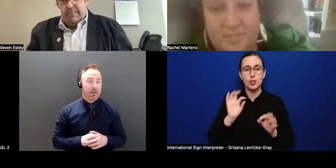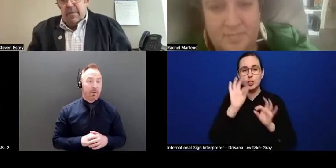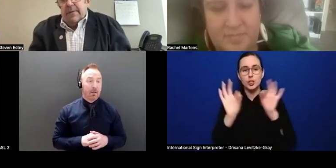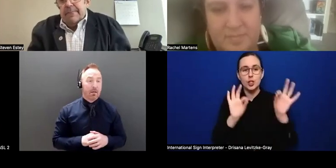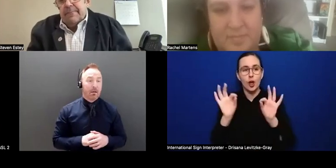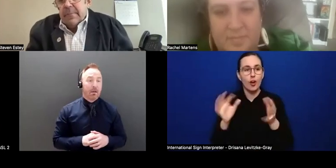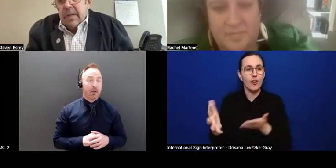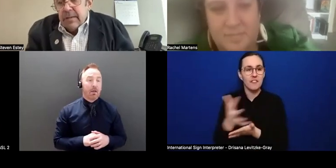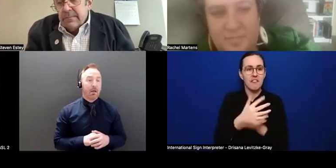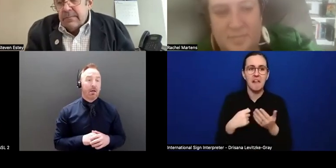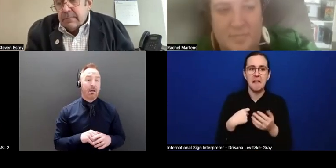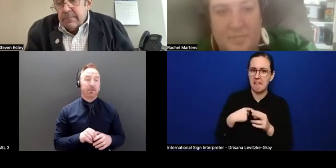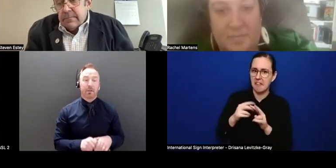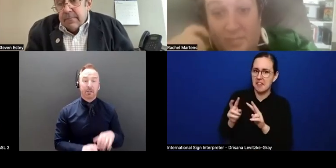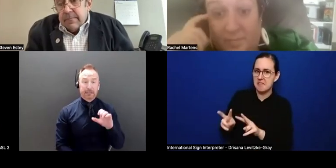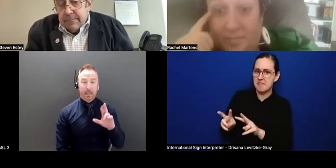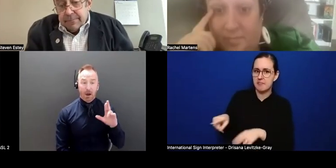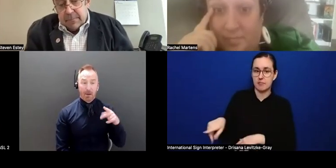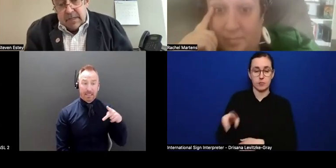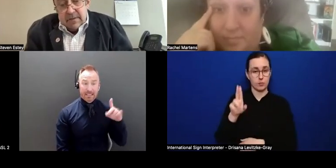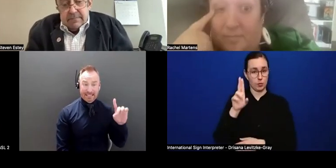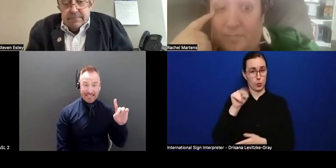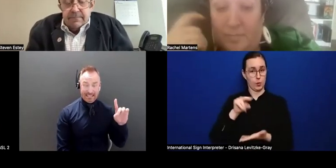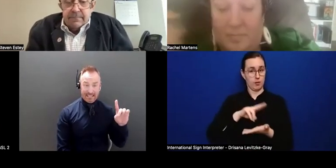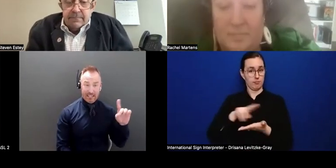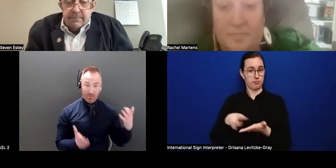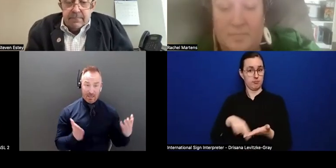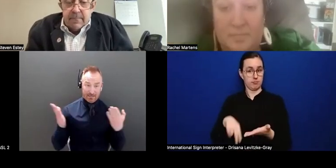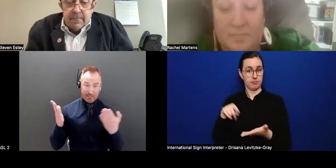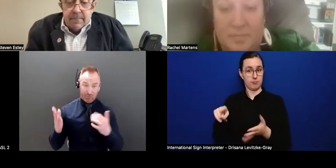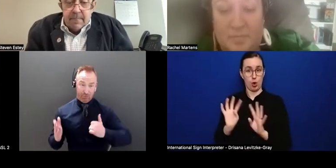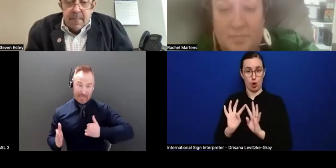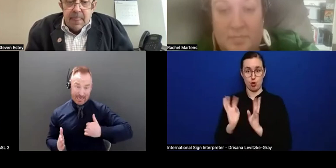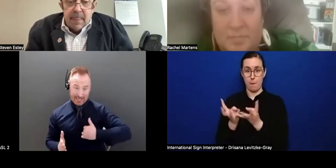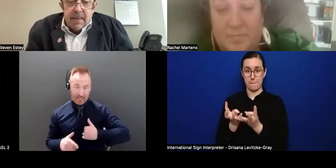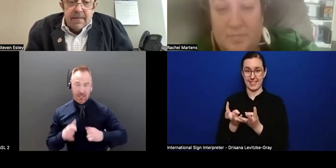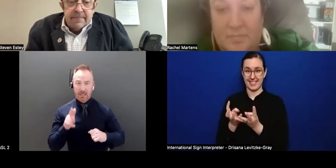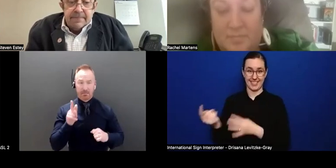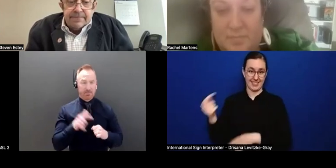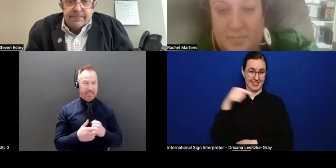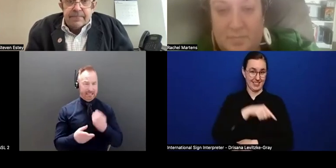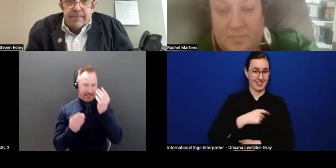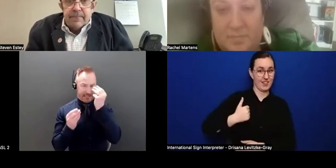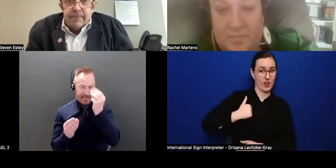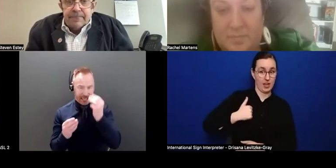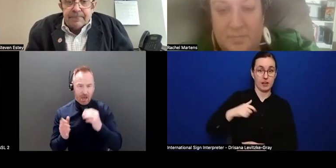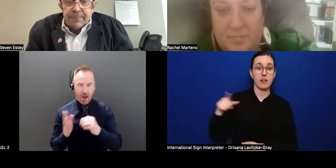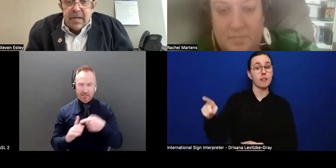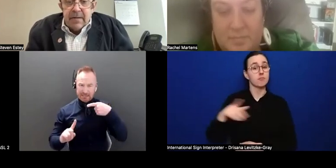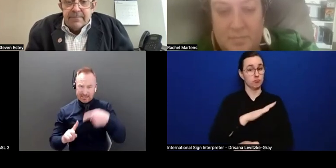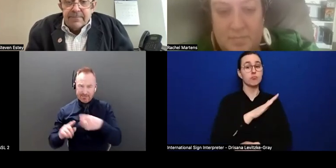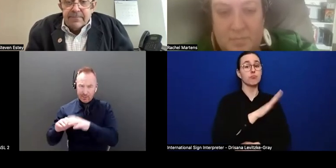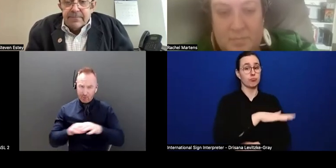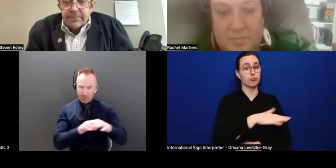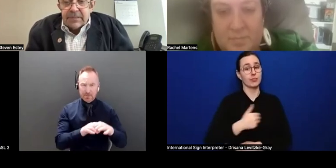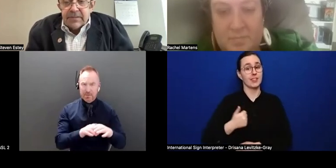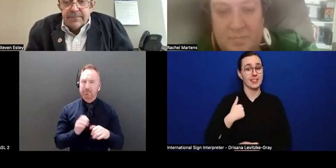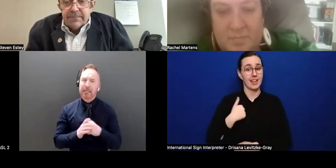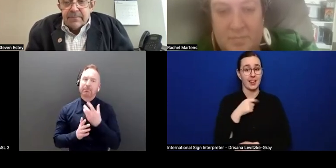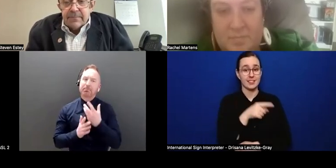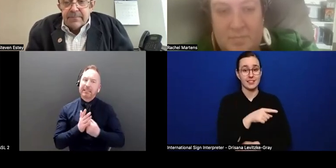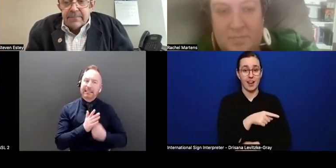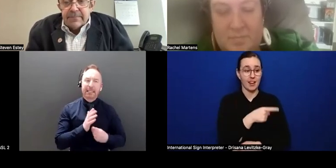CRPD committee to Canada was the lack of data on different populations, and a lot of that has been addressed through the new instrument. So